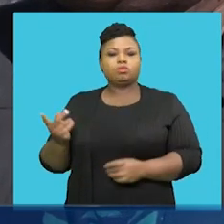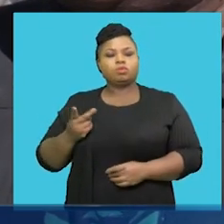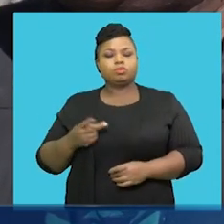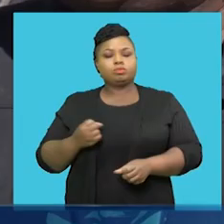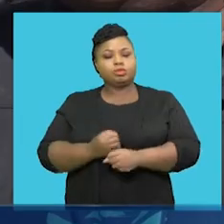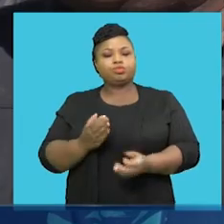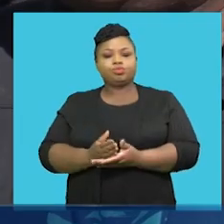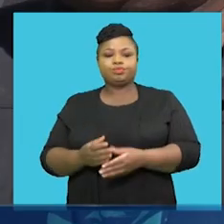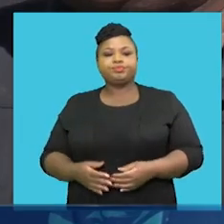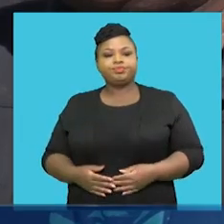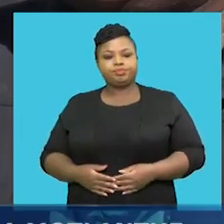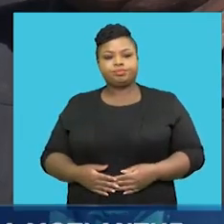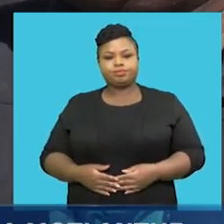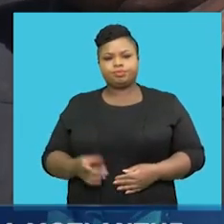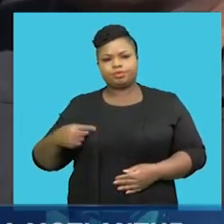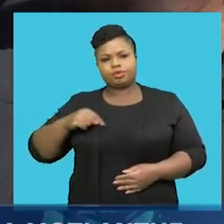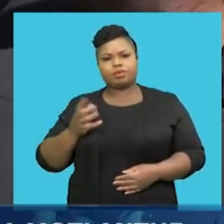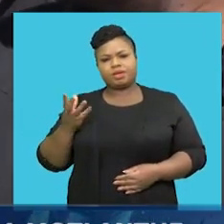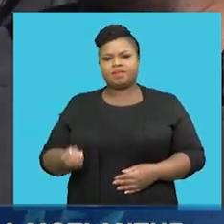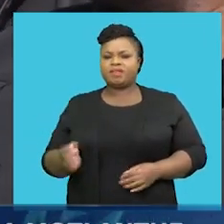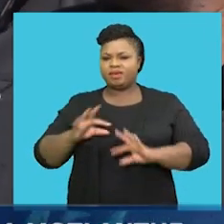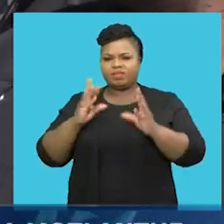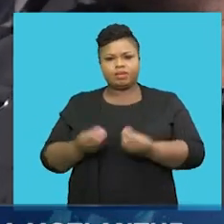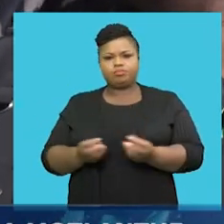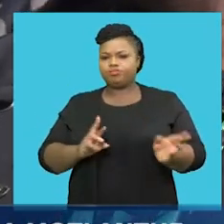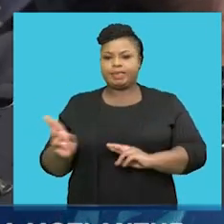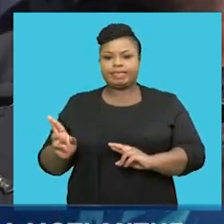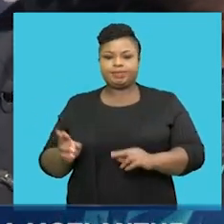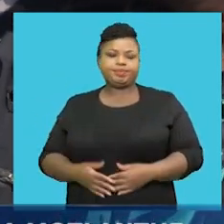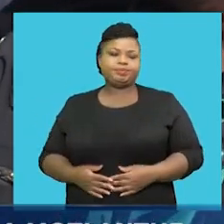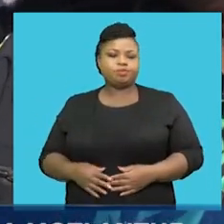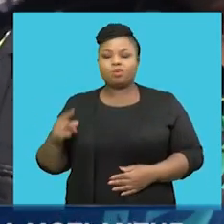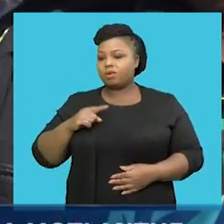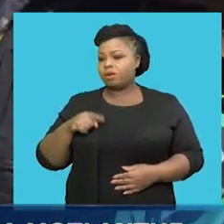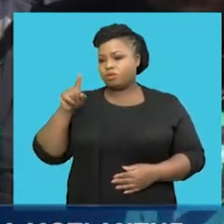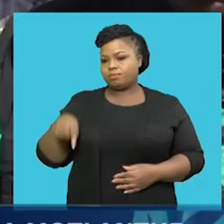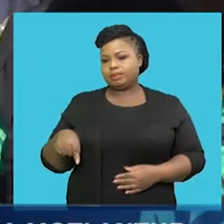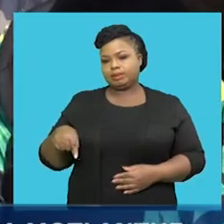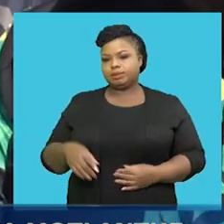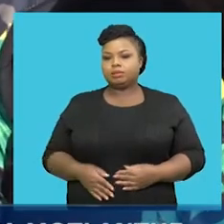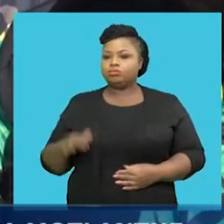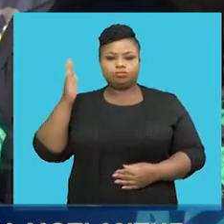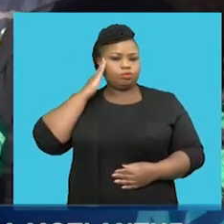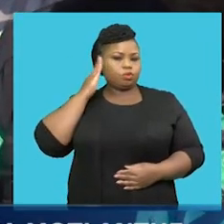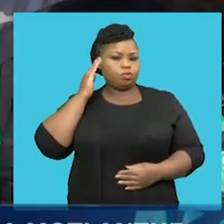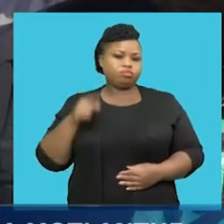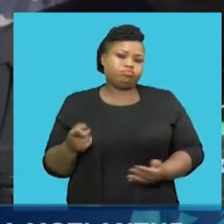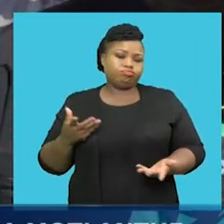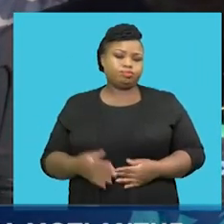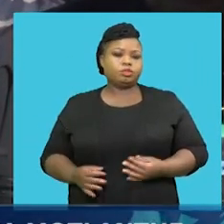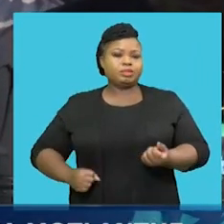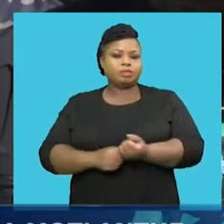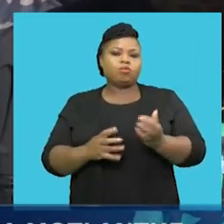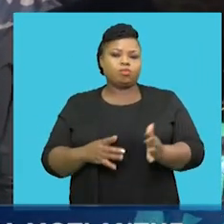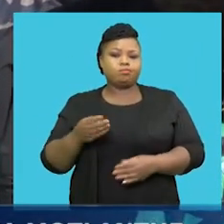that we have our ducks in a row, because you need to know that, you know, your